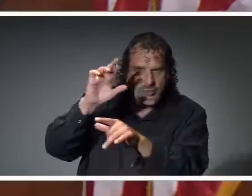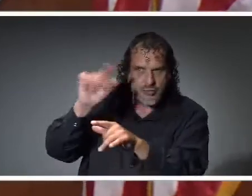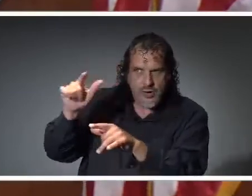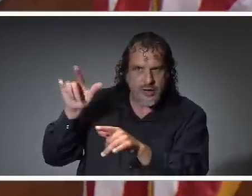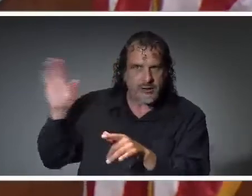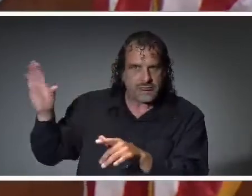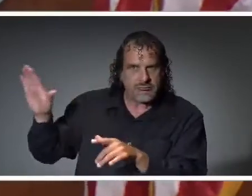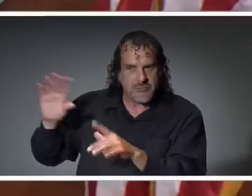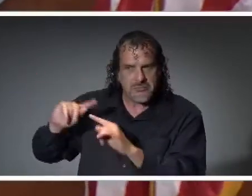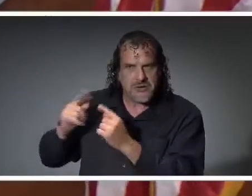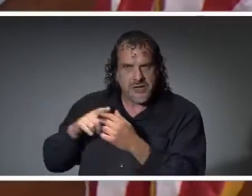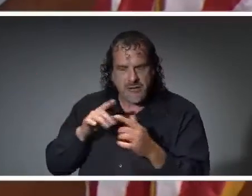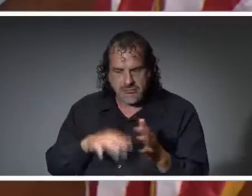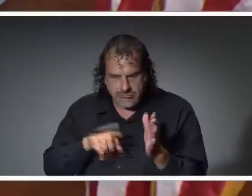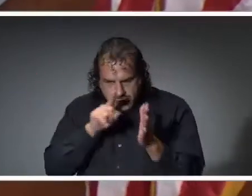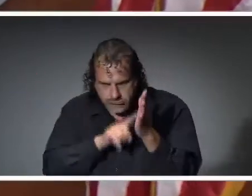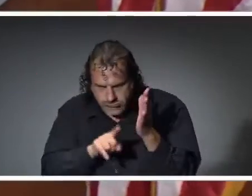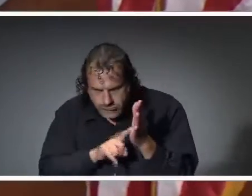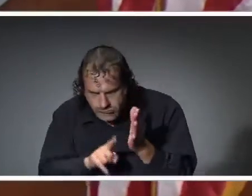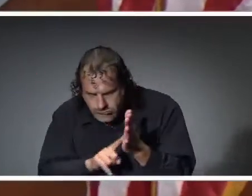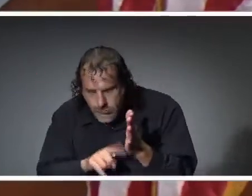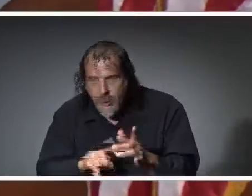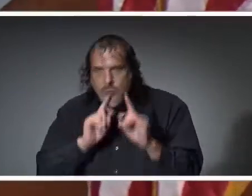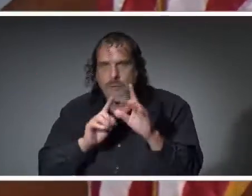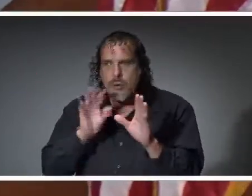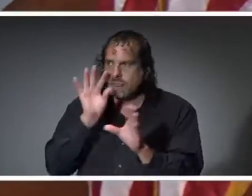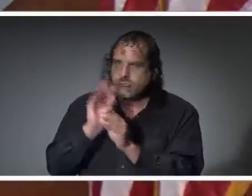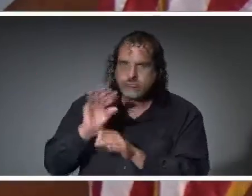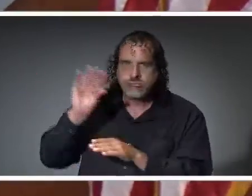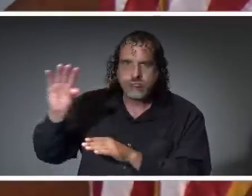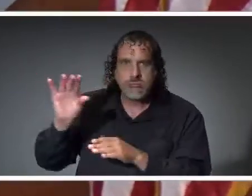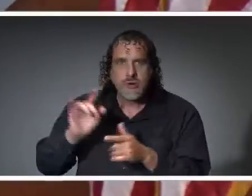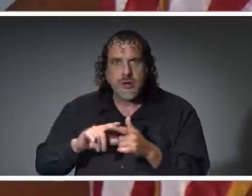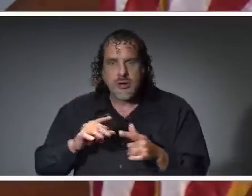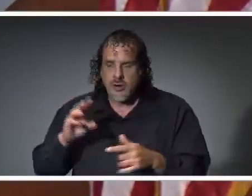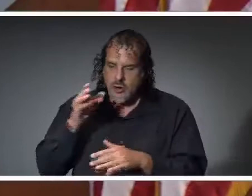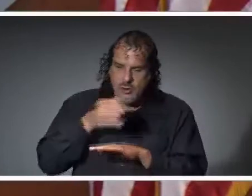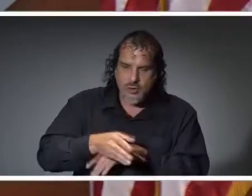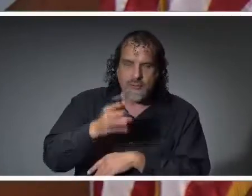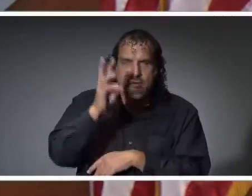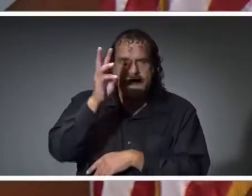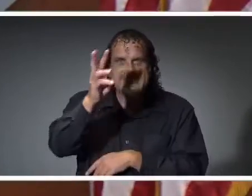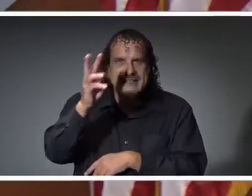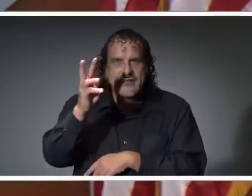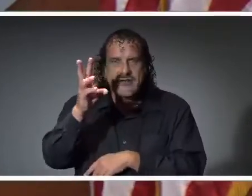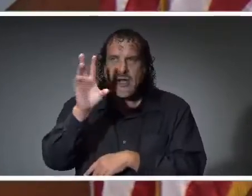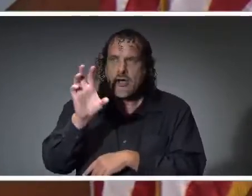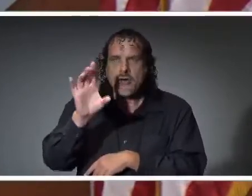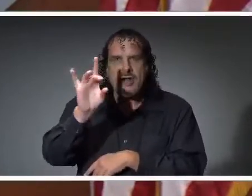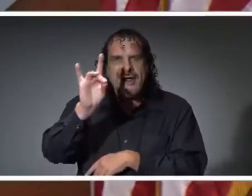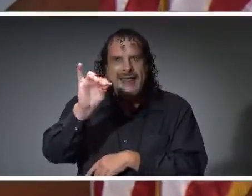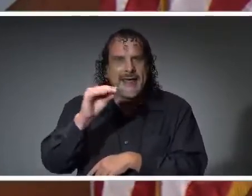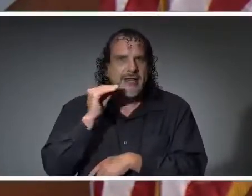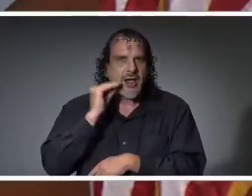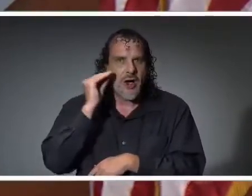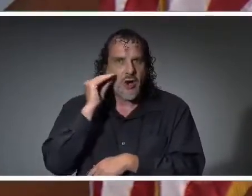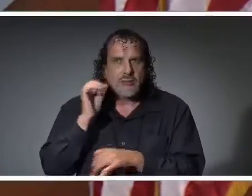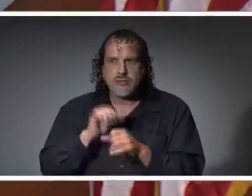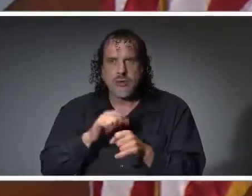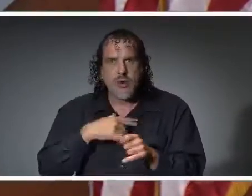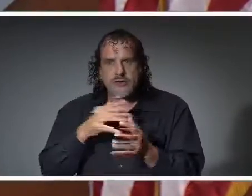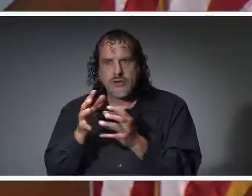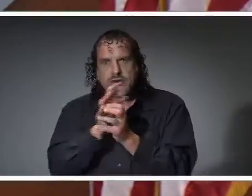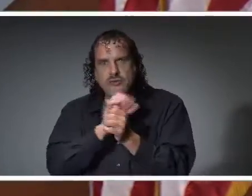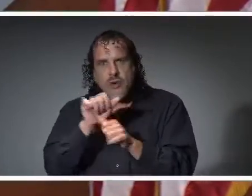vitally important, because the reality is when over 680 homes were affected by these standing